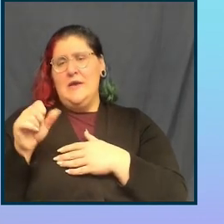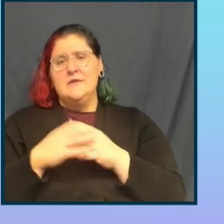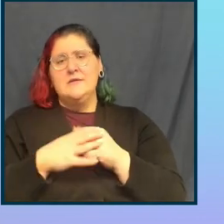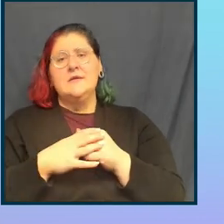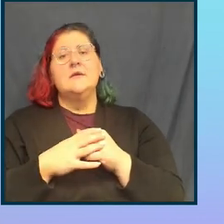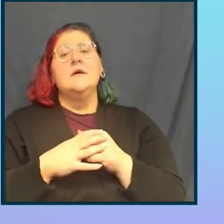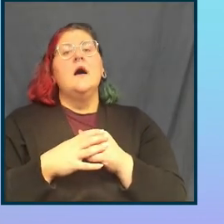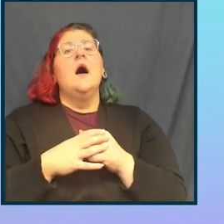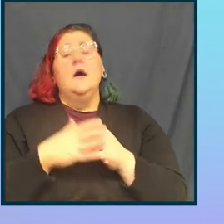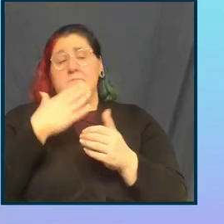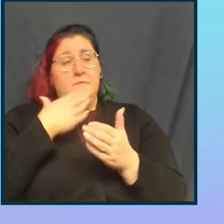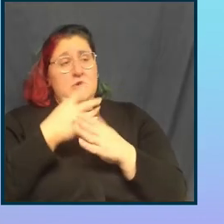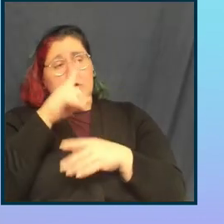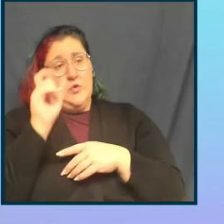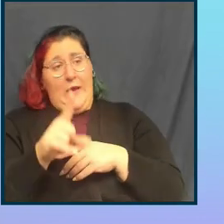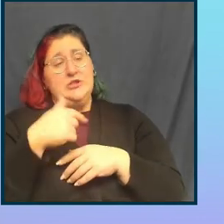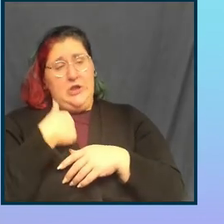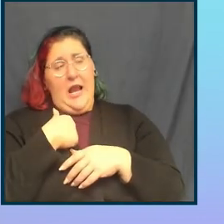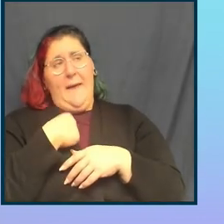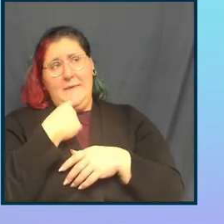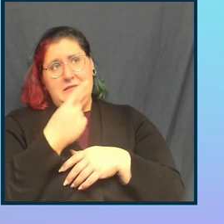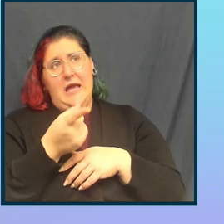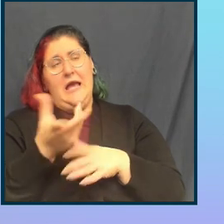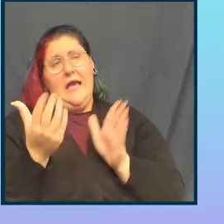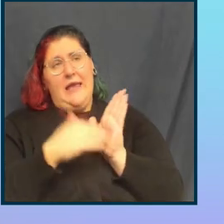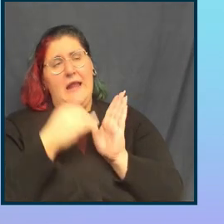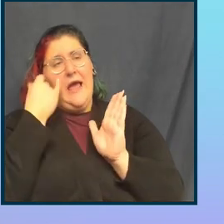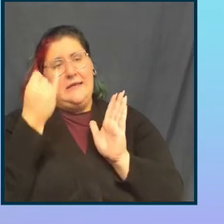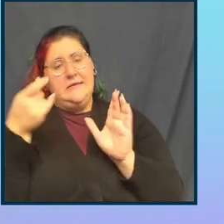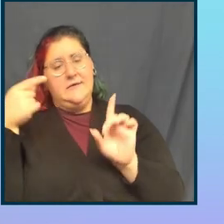I'll fall back on the idea of making sure our